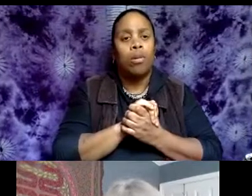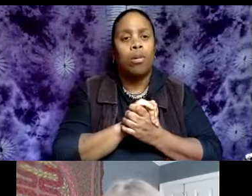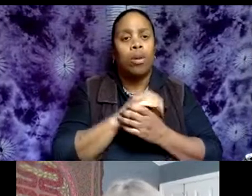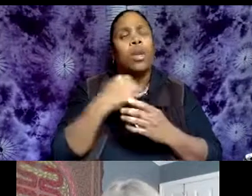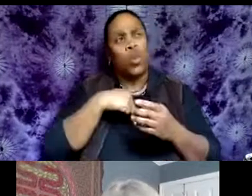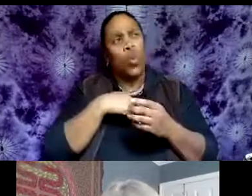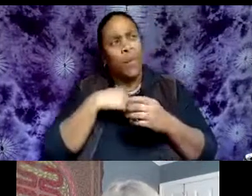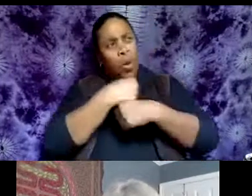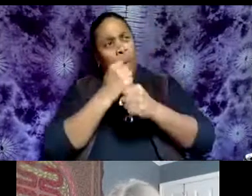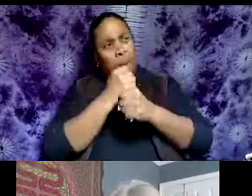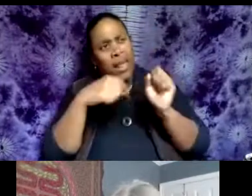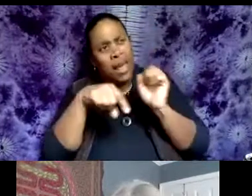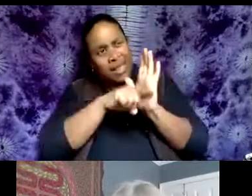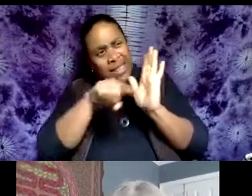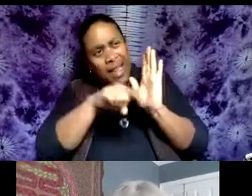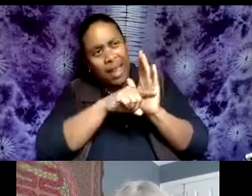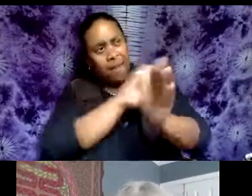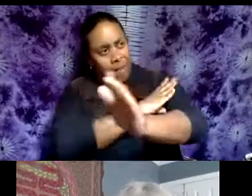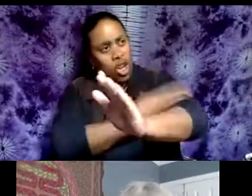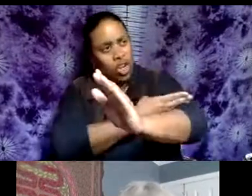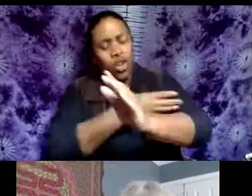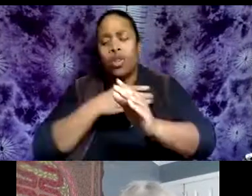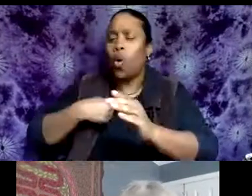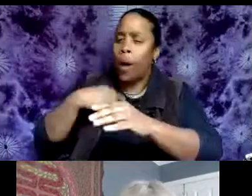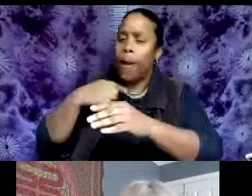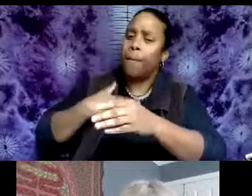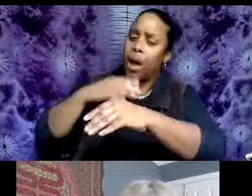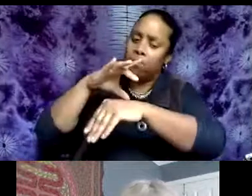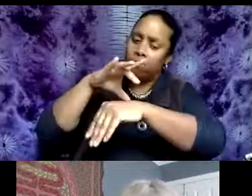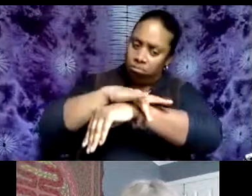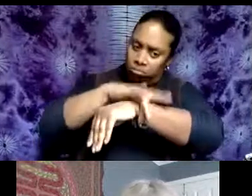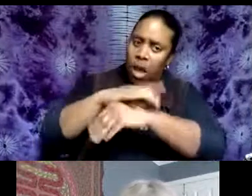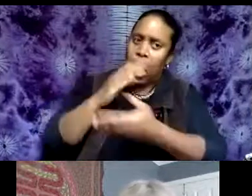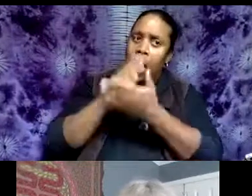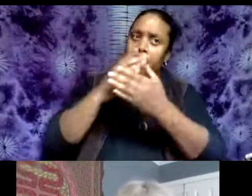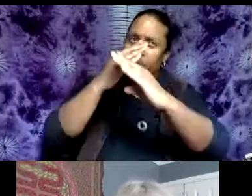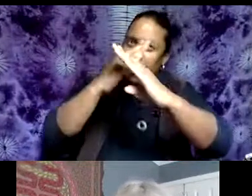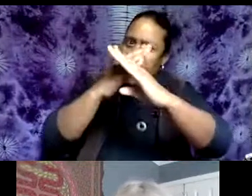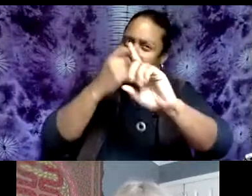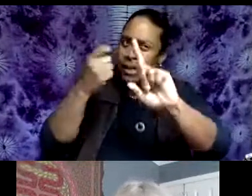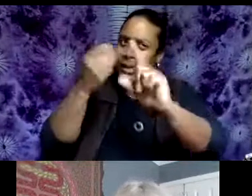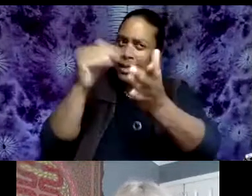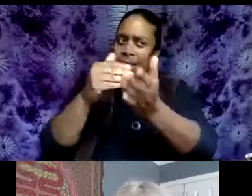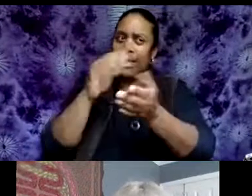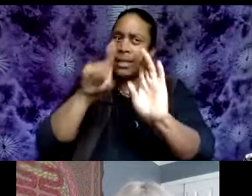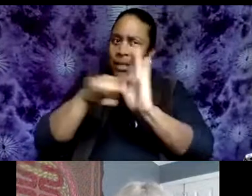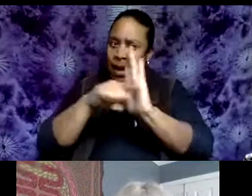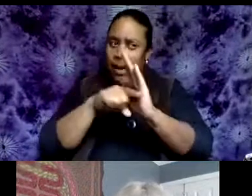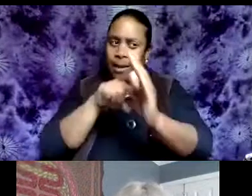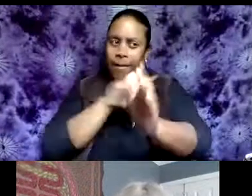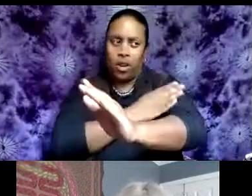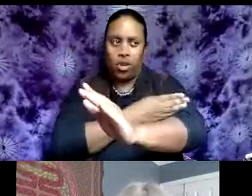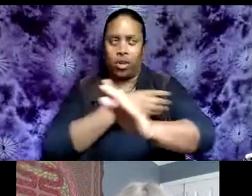those energies to sort of counteract the energies that you get. And energies are very, very powerful. It's a whole talk that I can give,